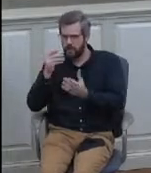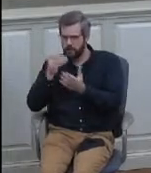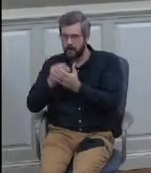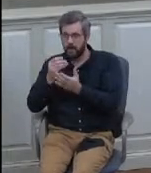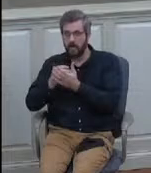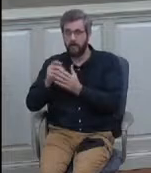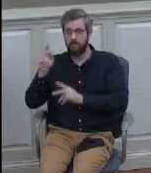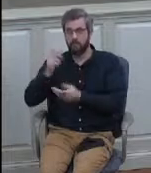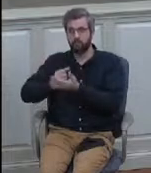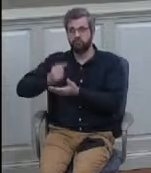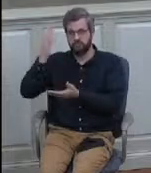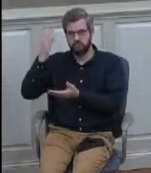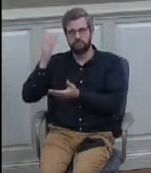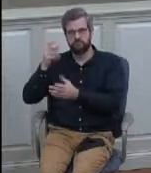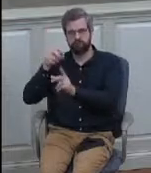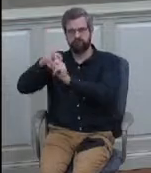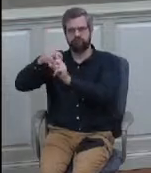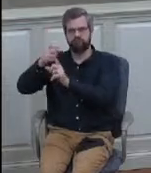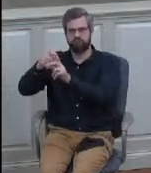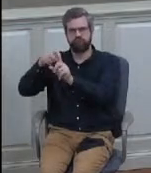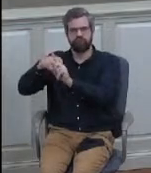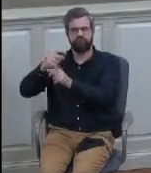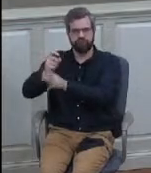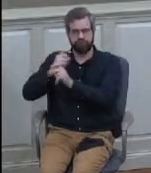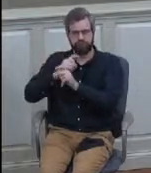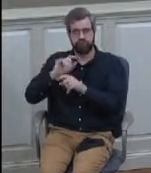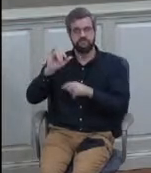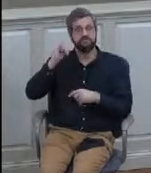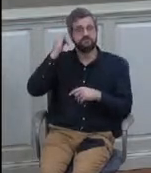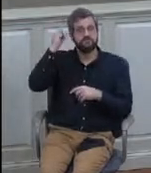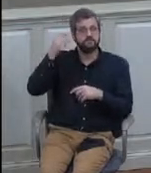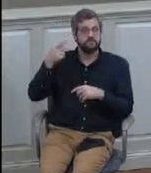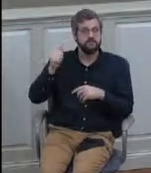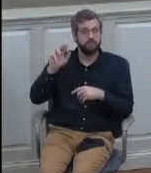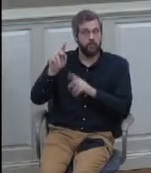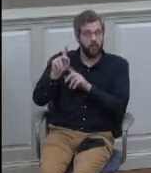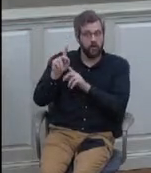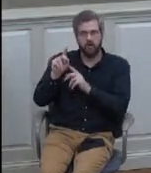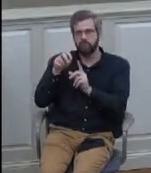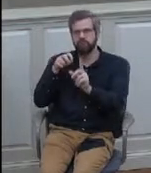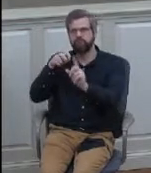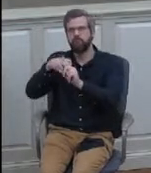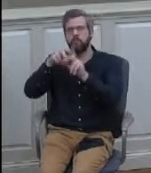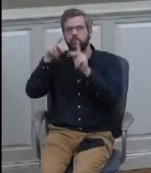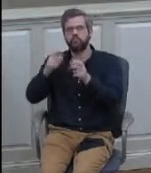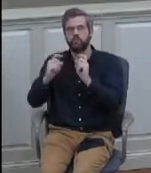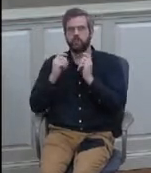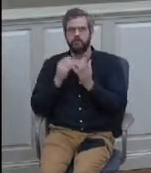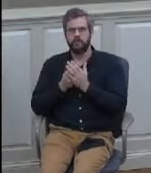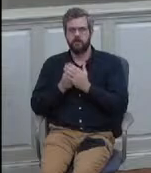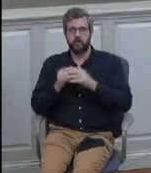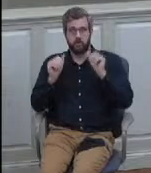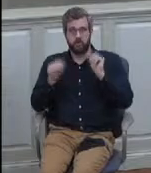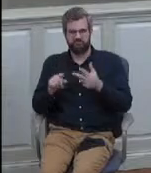park or whatever. That would be something that you could maybe take that tack on. But